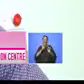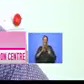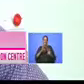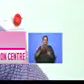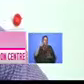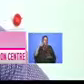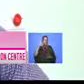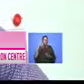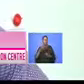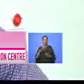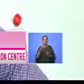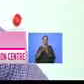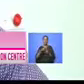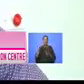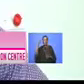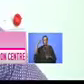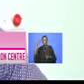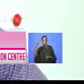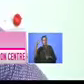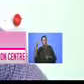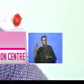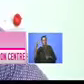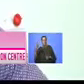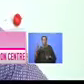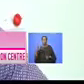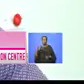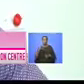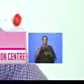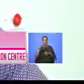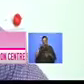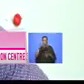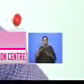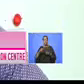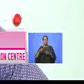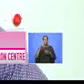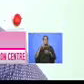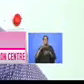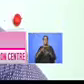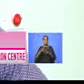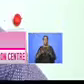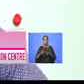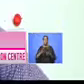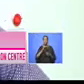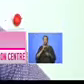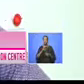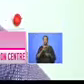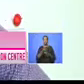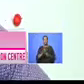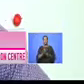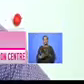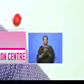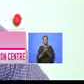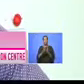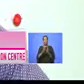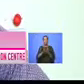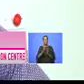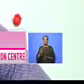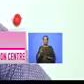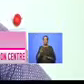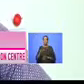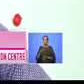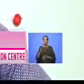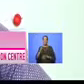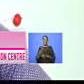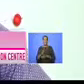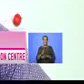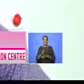it's a pejorative term that's causing people not to get the help that they need. You have to put everything in proper context. So